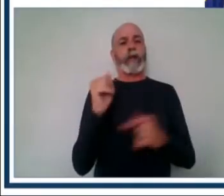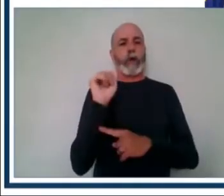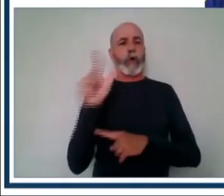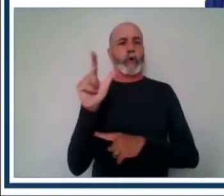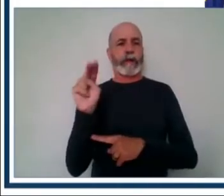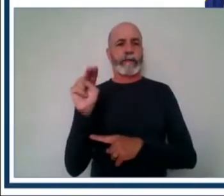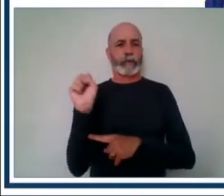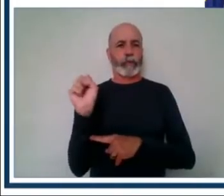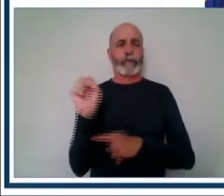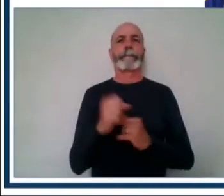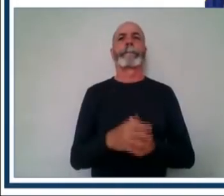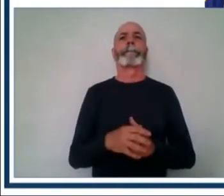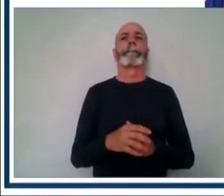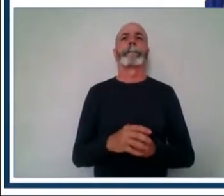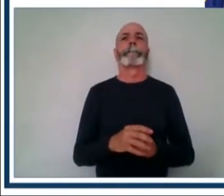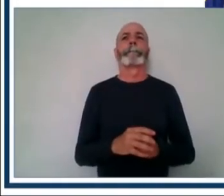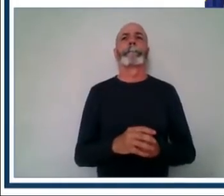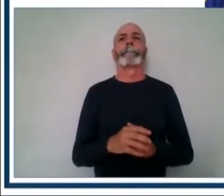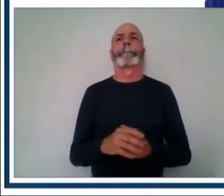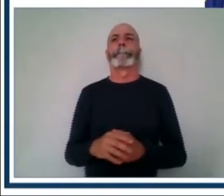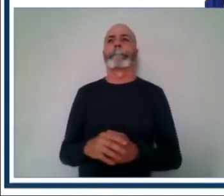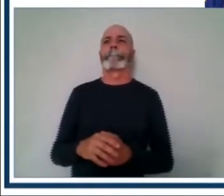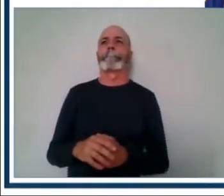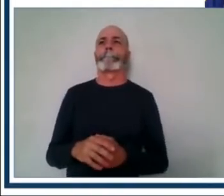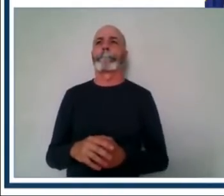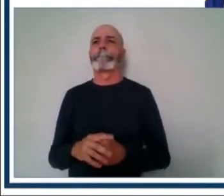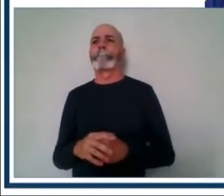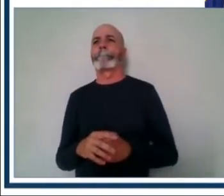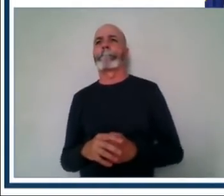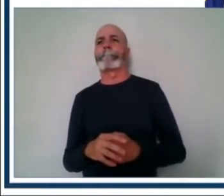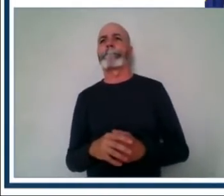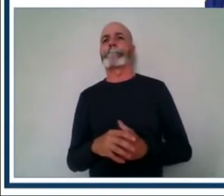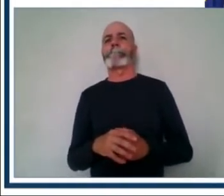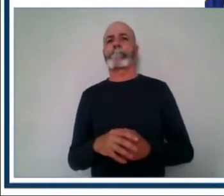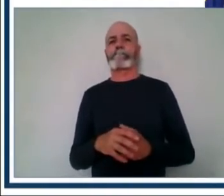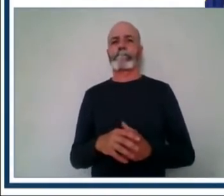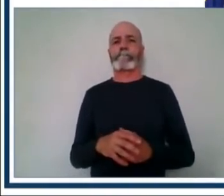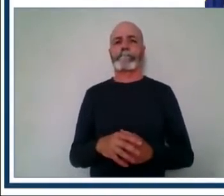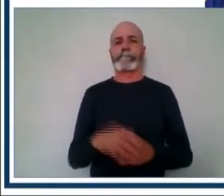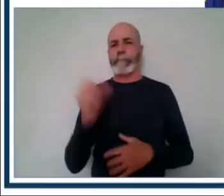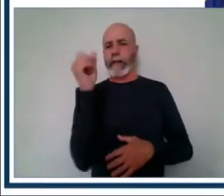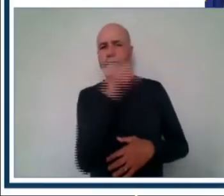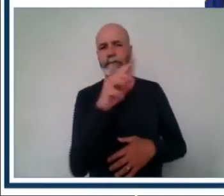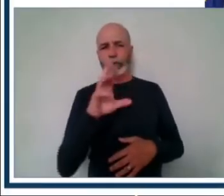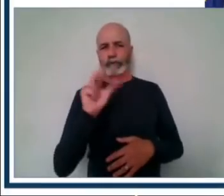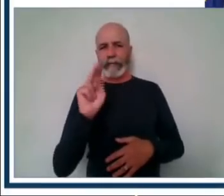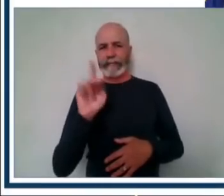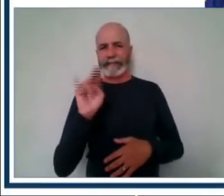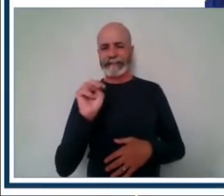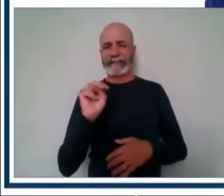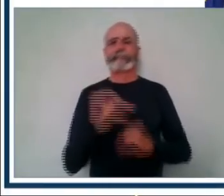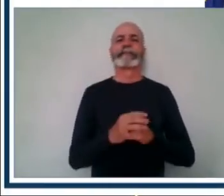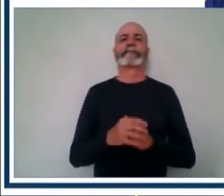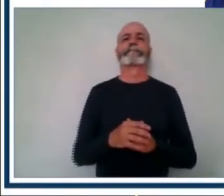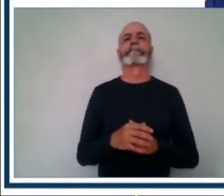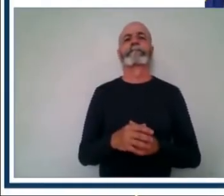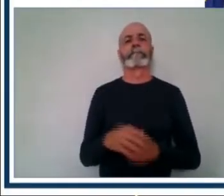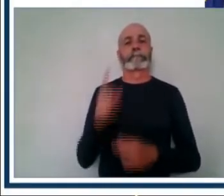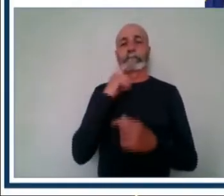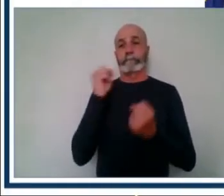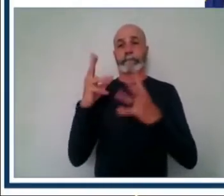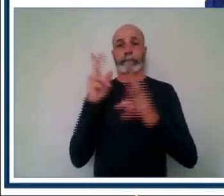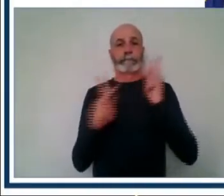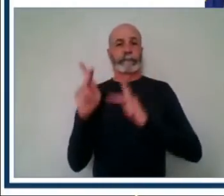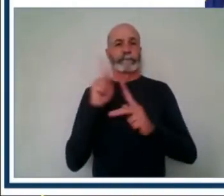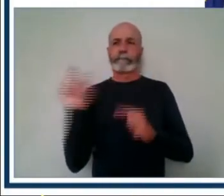Premier, we are talking to businesses right now who are still waiting for the property tax rebate that the government announced about 2 months